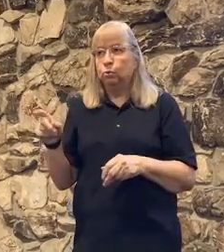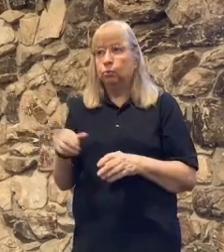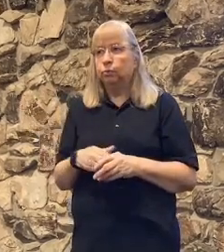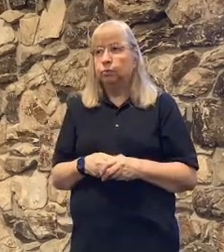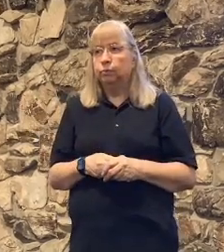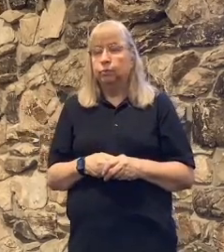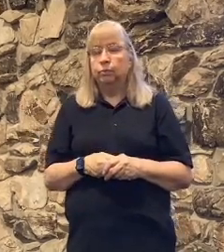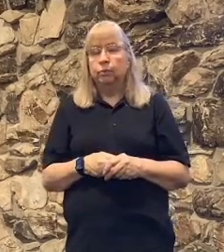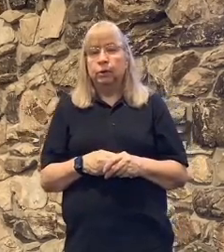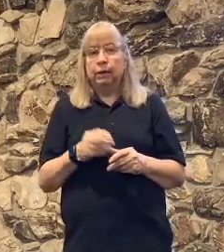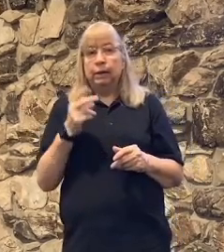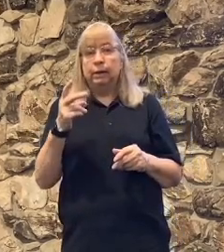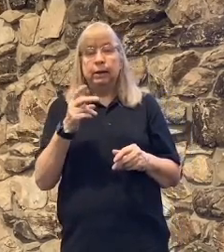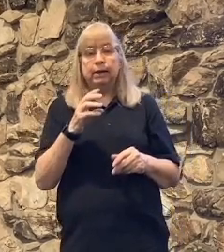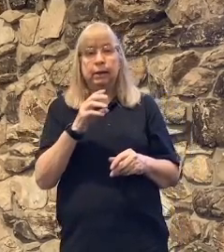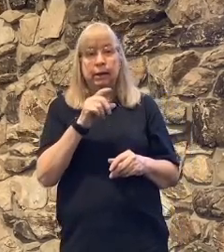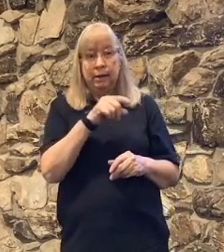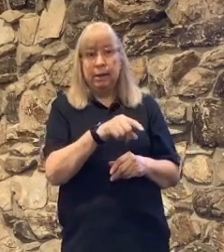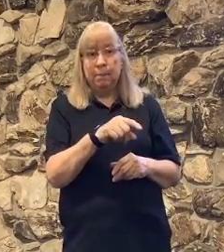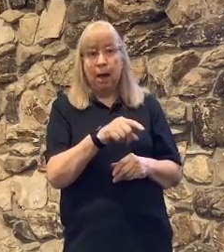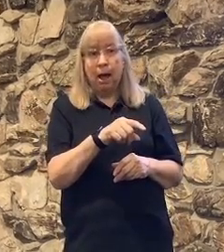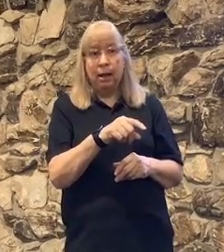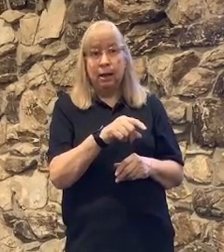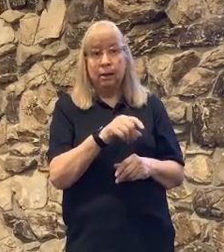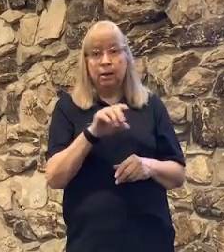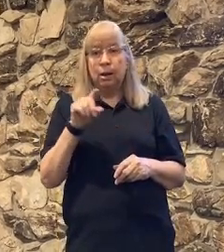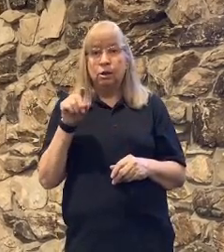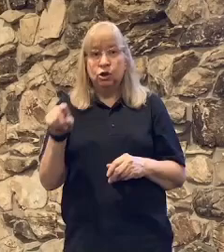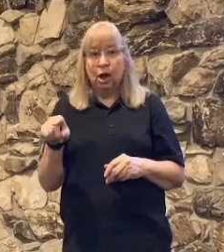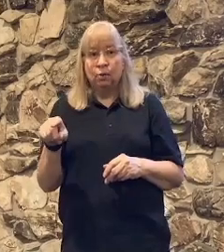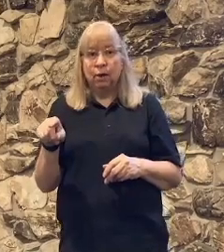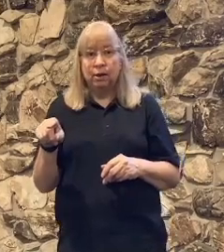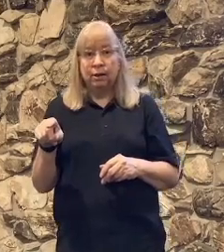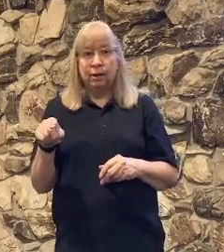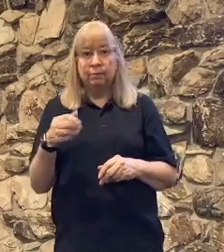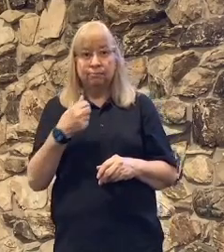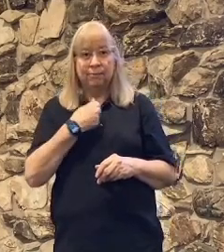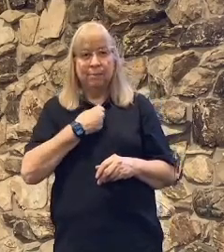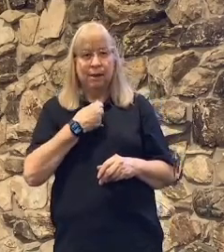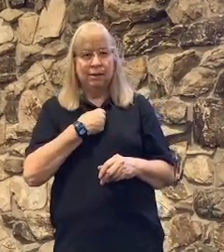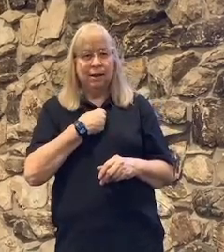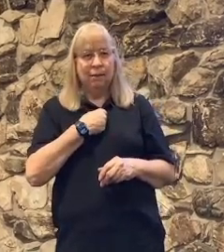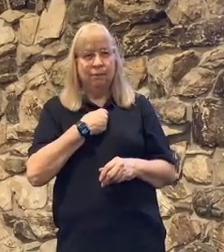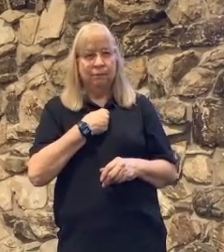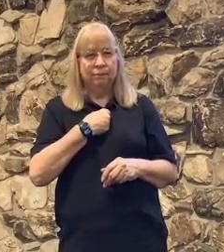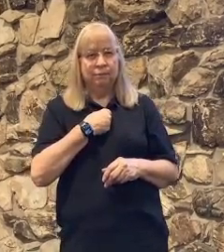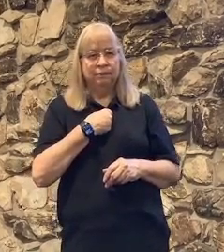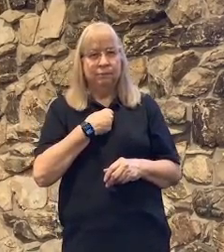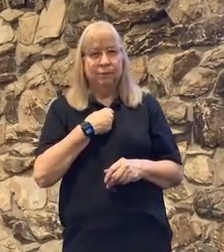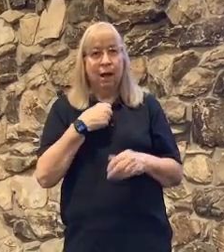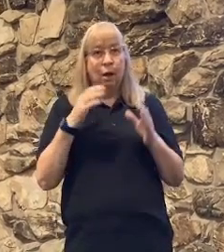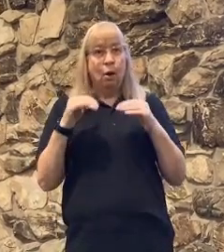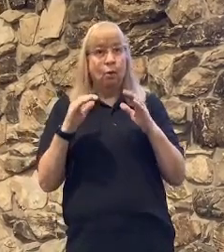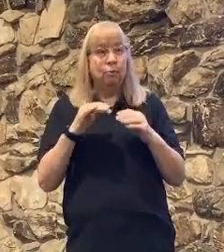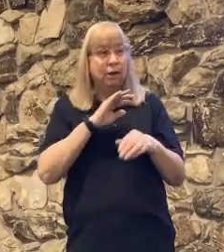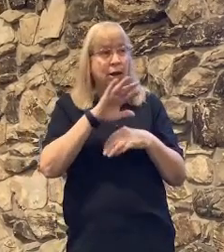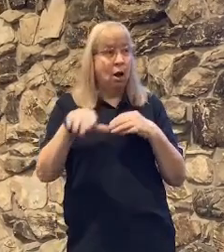You see, Nehemiah, John Wesley, myself, and hopefully all of